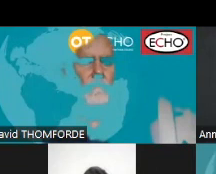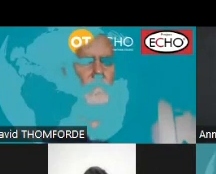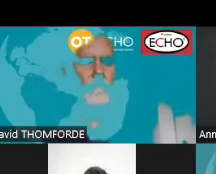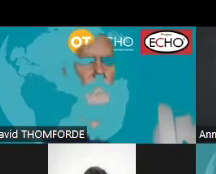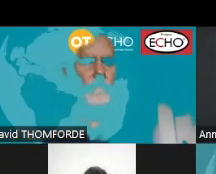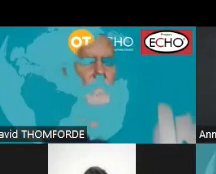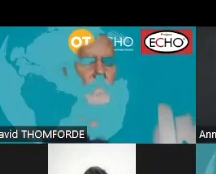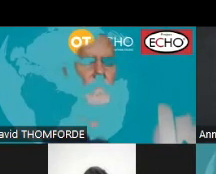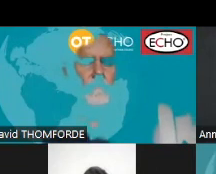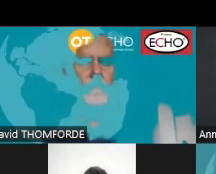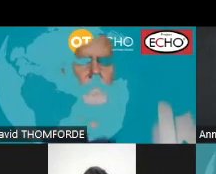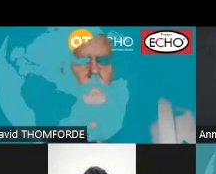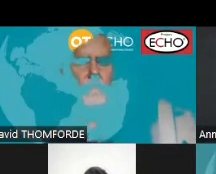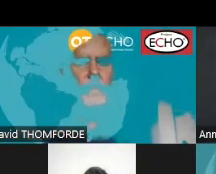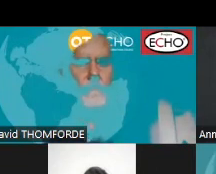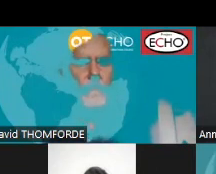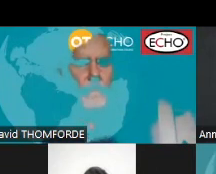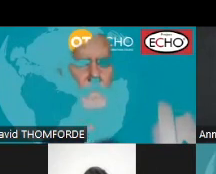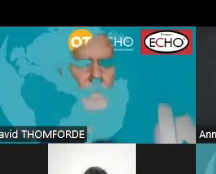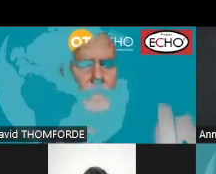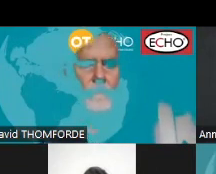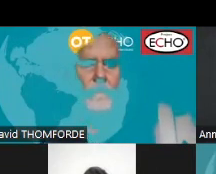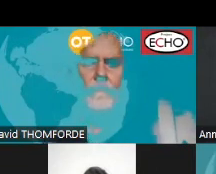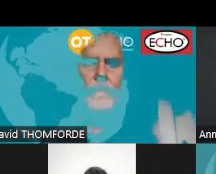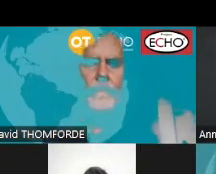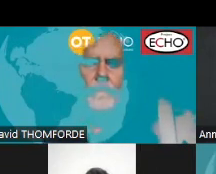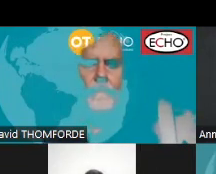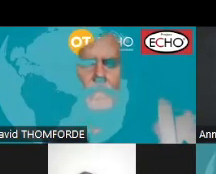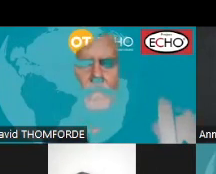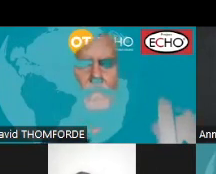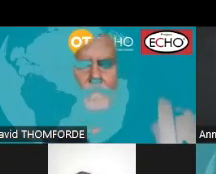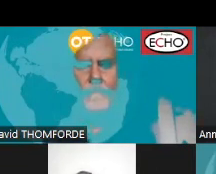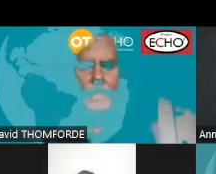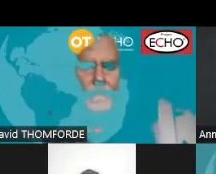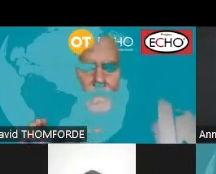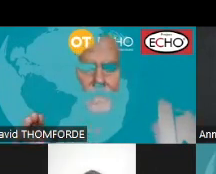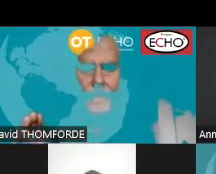joining OT Echo. Thank you, Kate. Thanks, everyone.